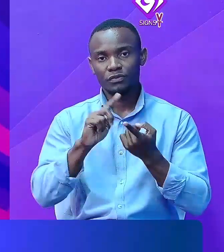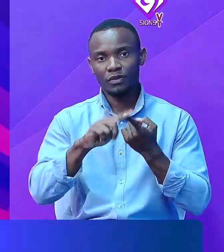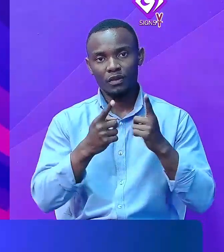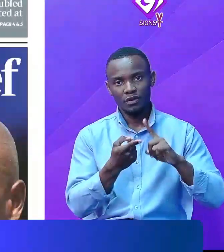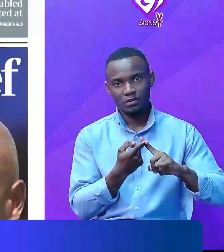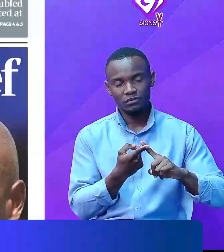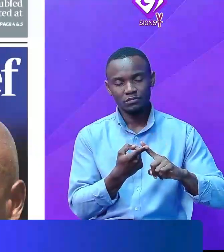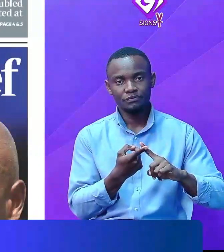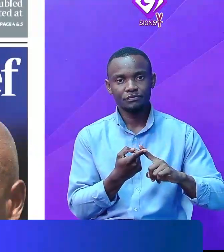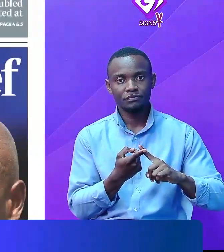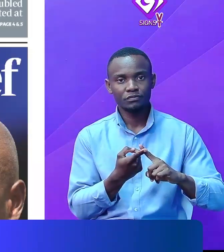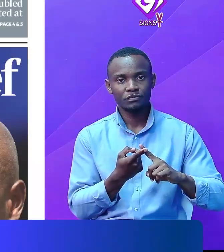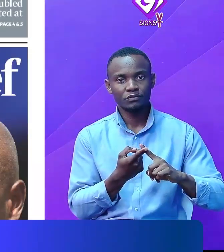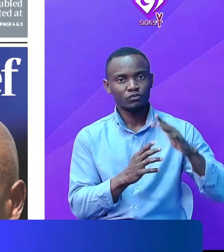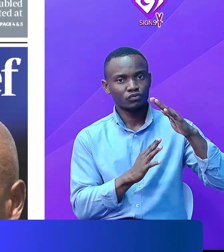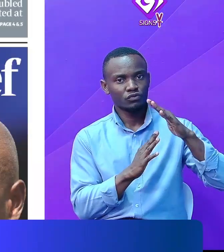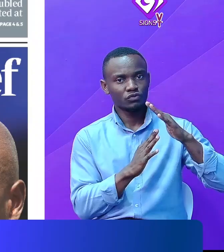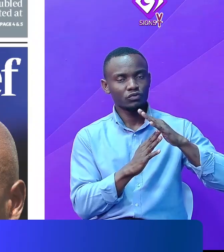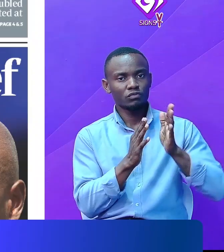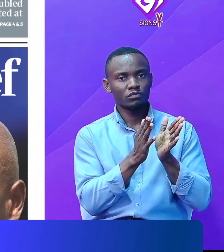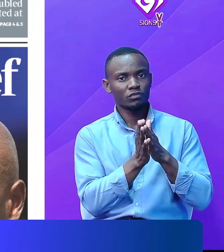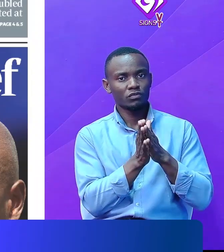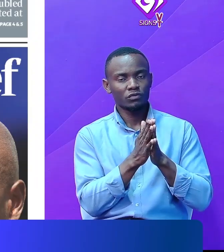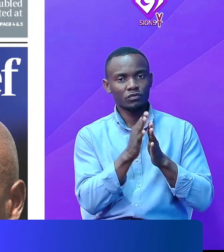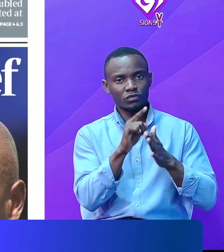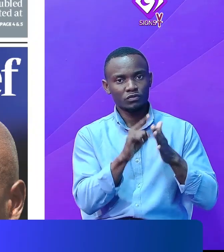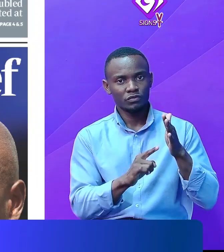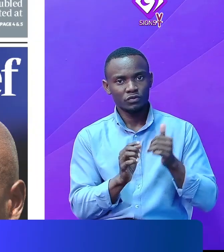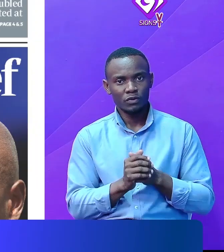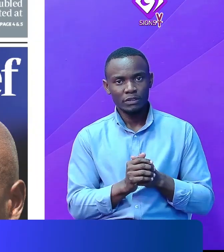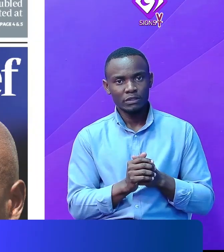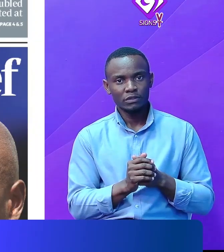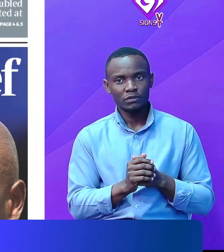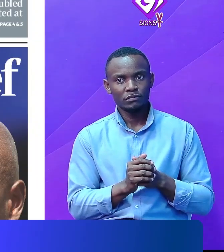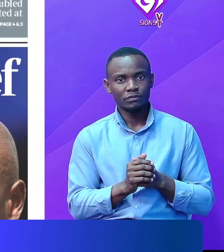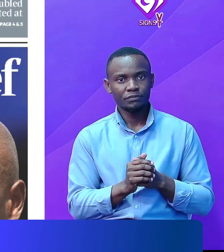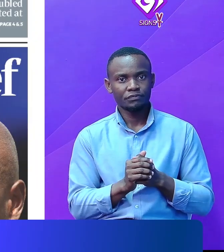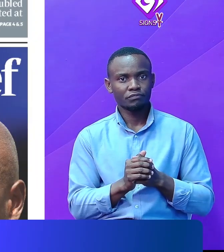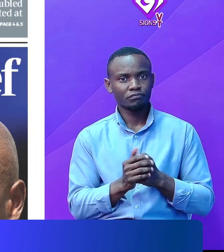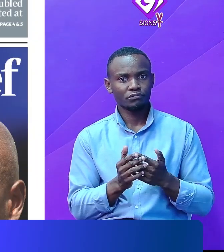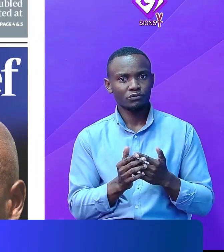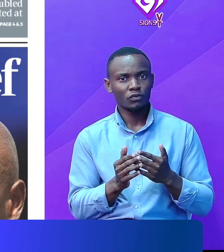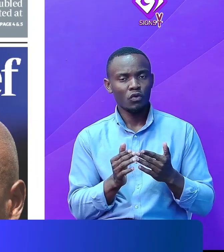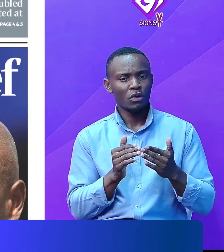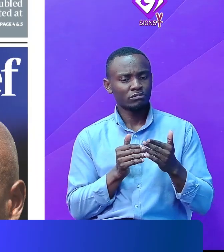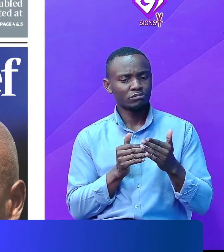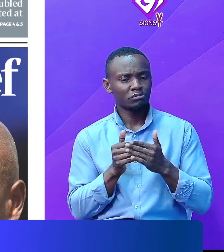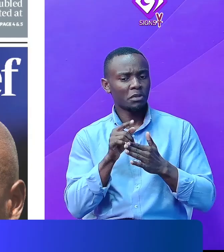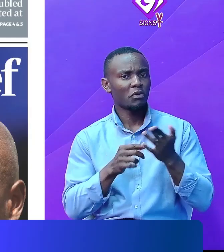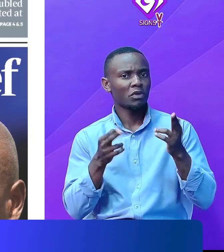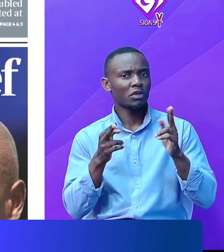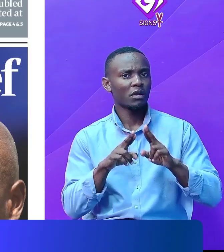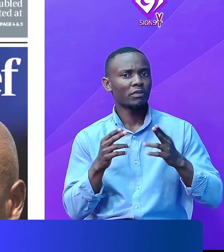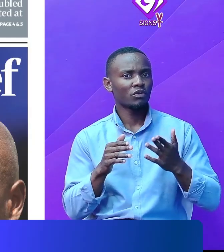And the headlining story in the Standard is close to what happened in the August House yesterday, as the headlining story